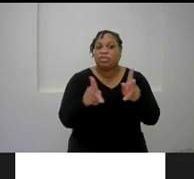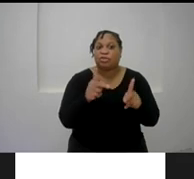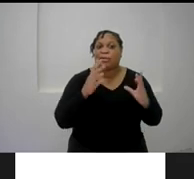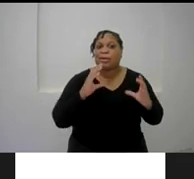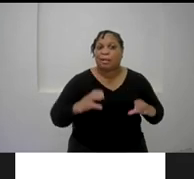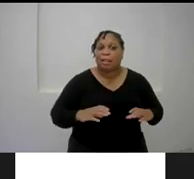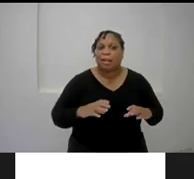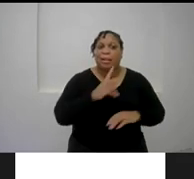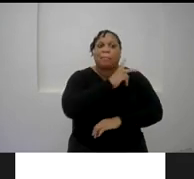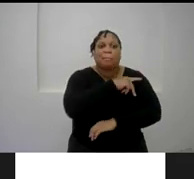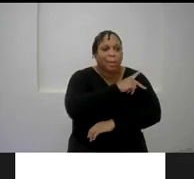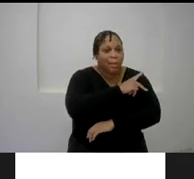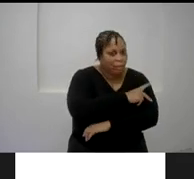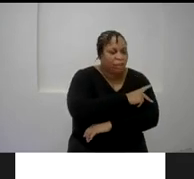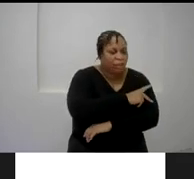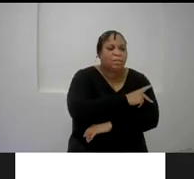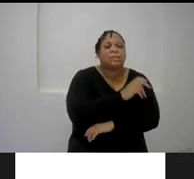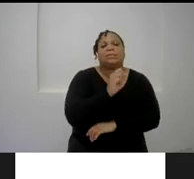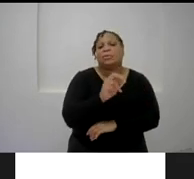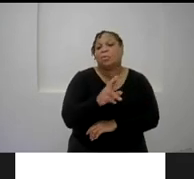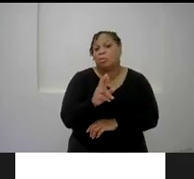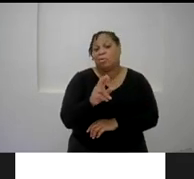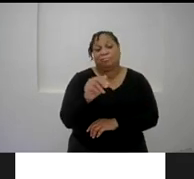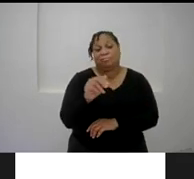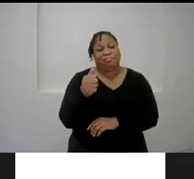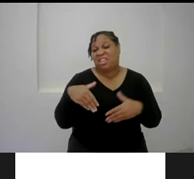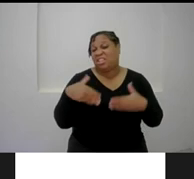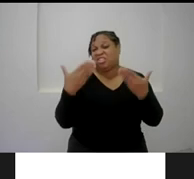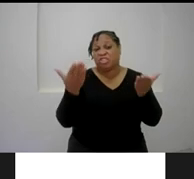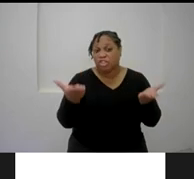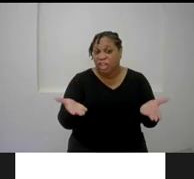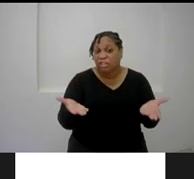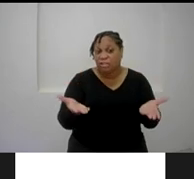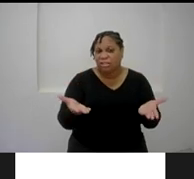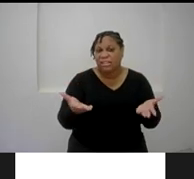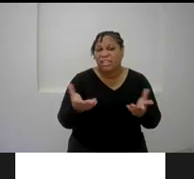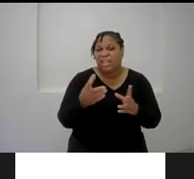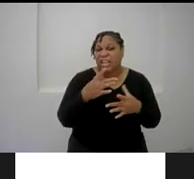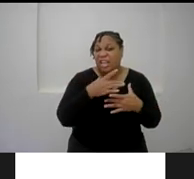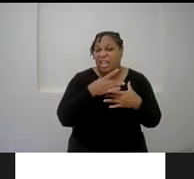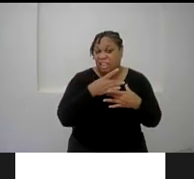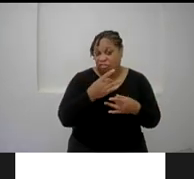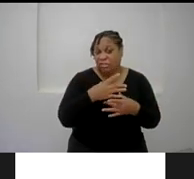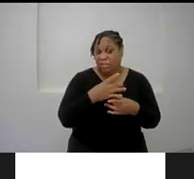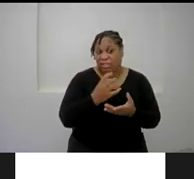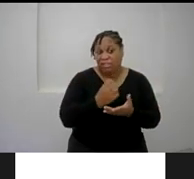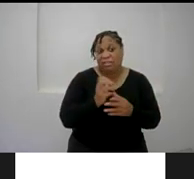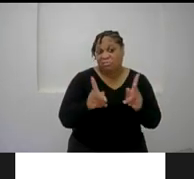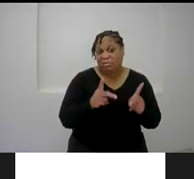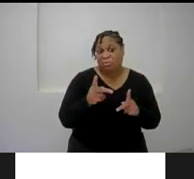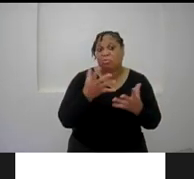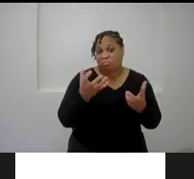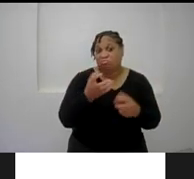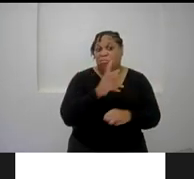patient, or if they got any other suggestions. And interestingly, some people wanted to be called